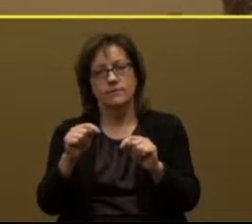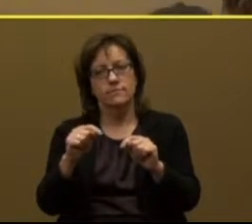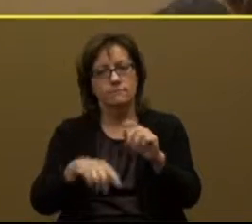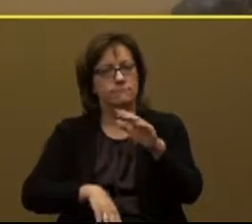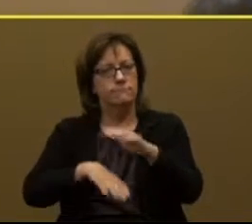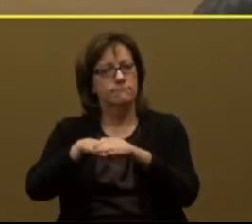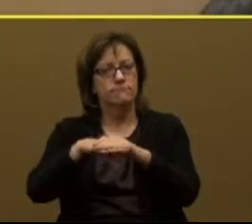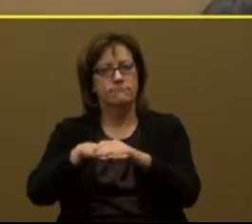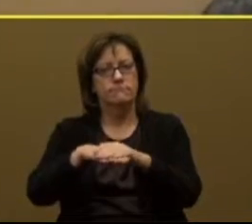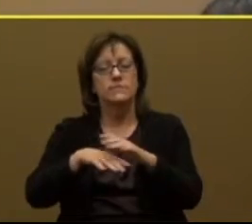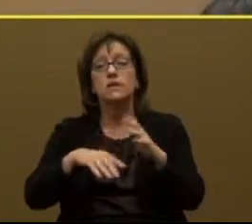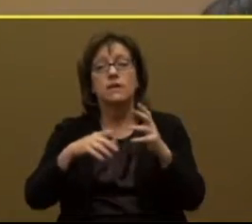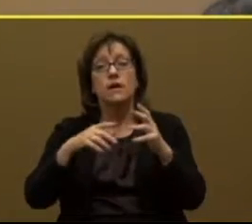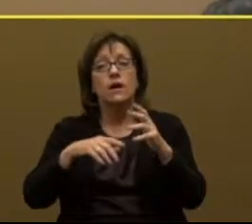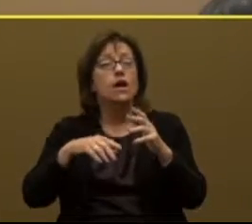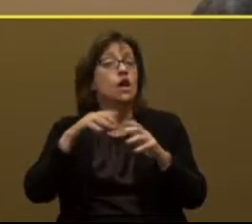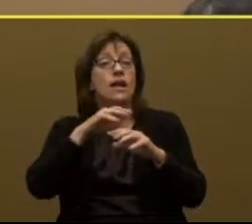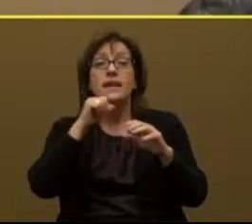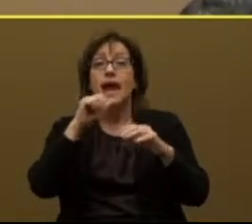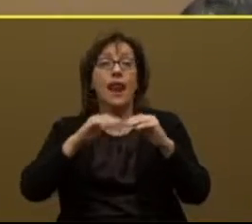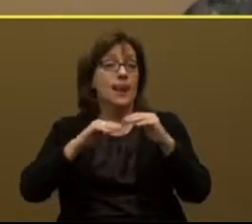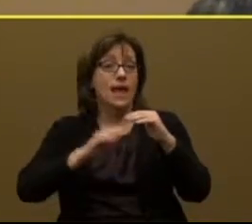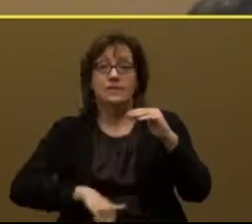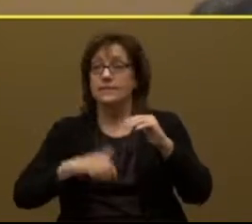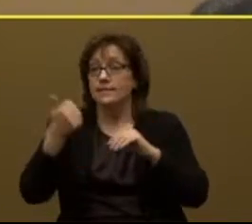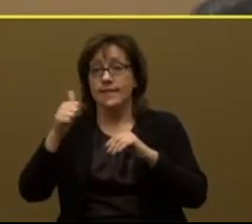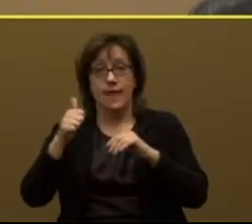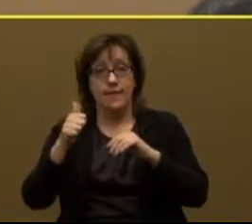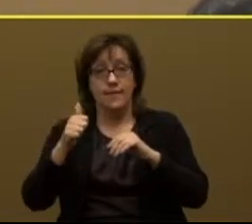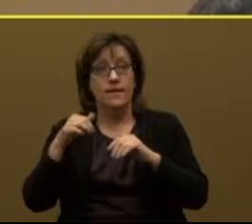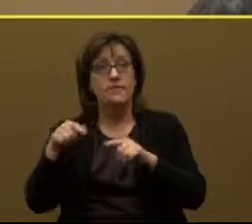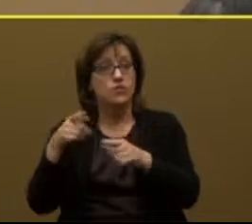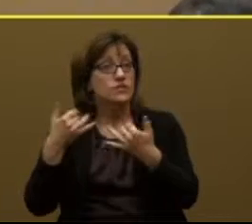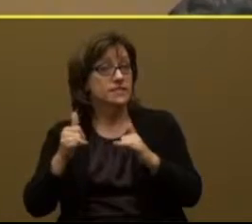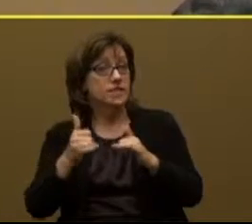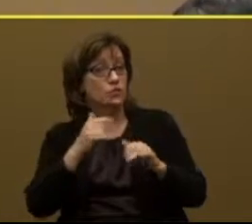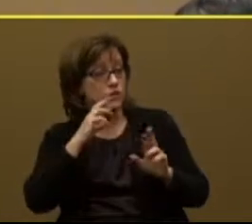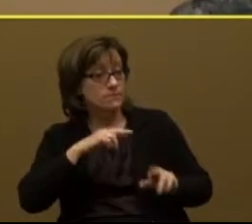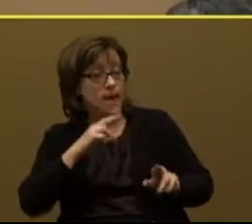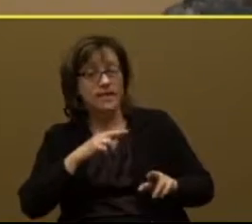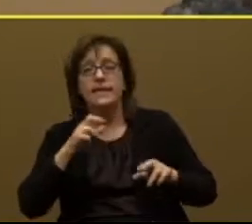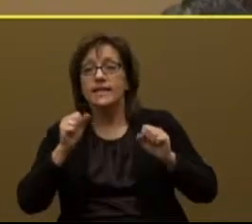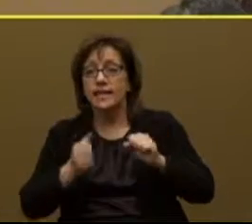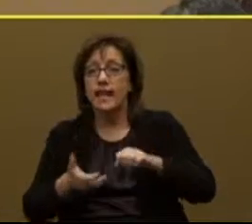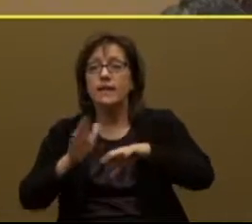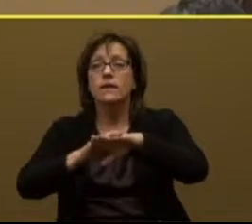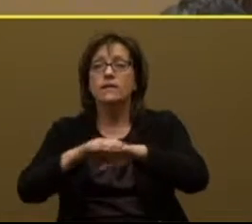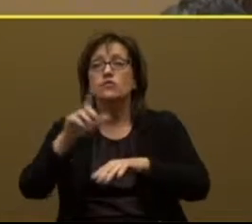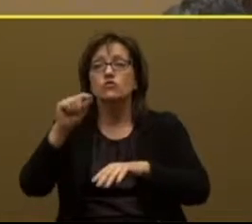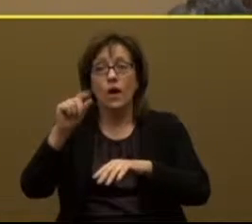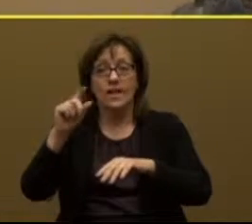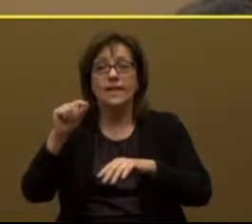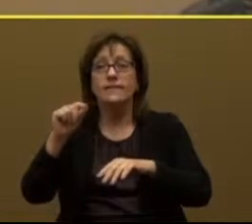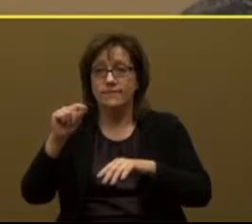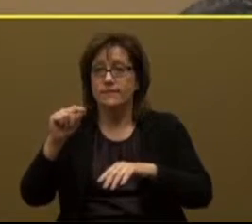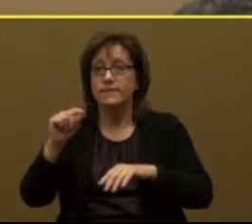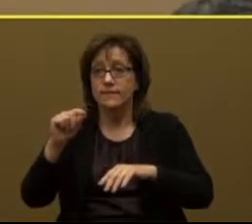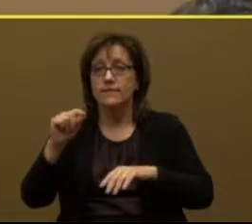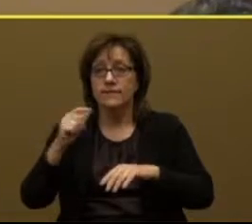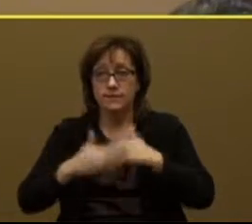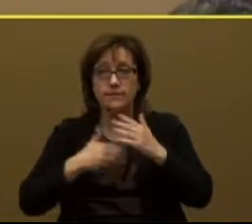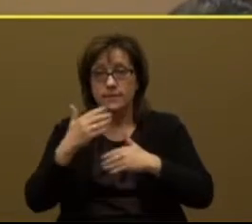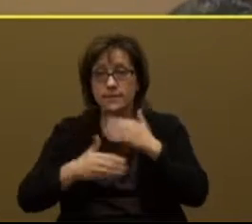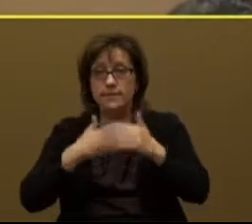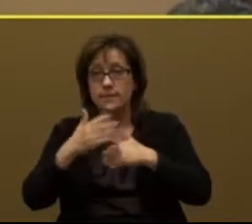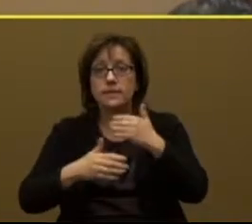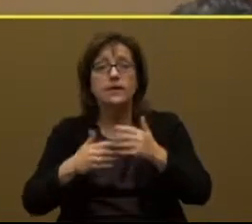less than 10. If your child is still responding, I would take it up to 20 trials in a row, because what we're doing